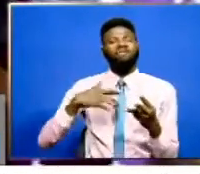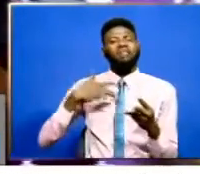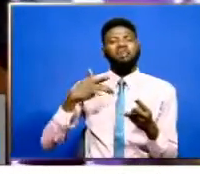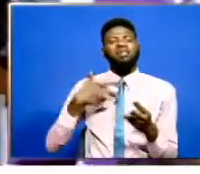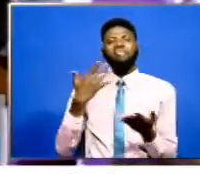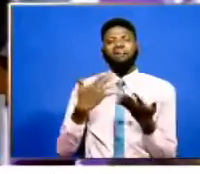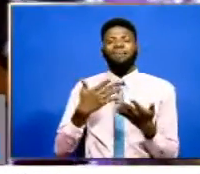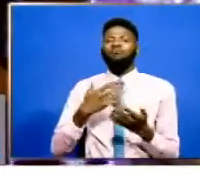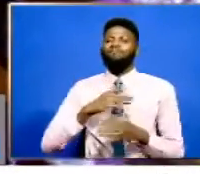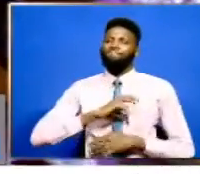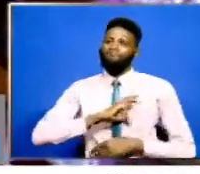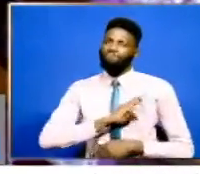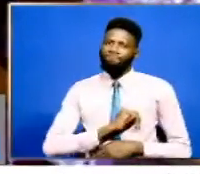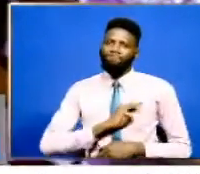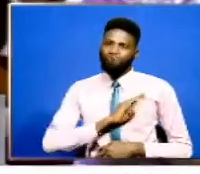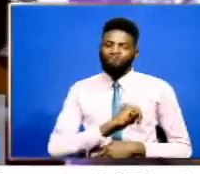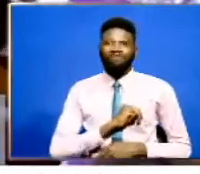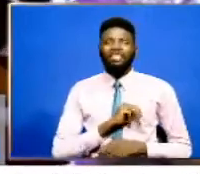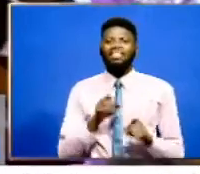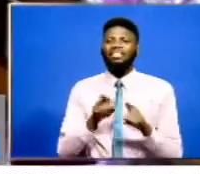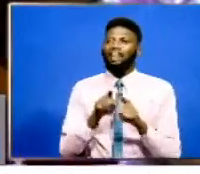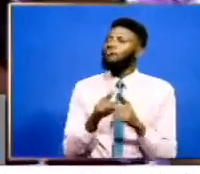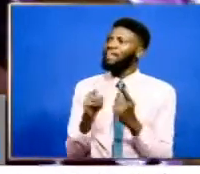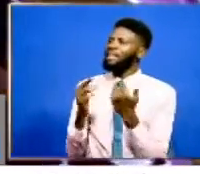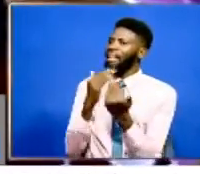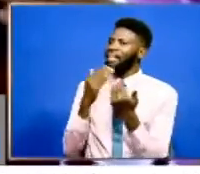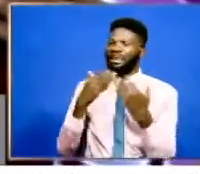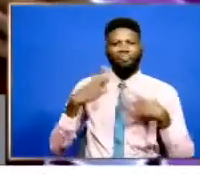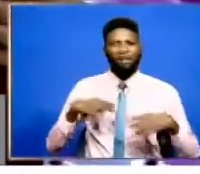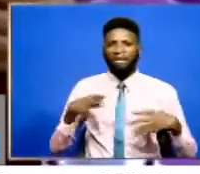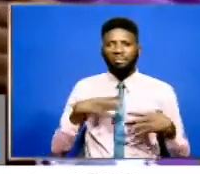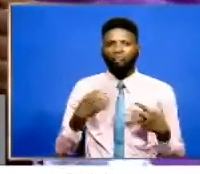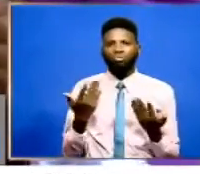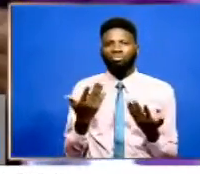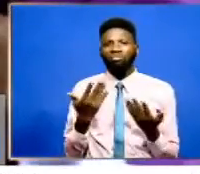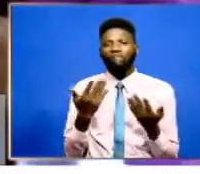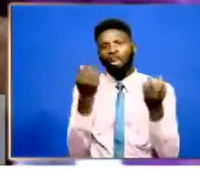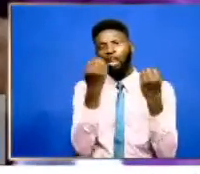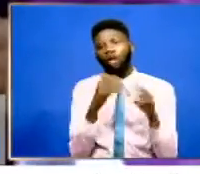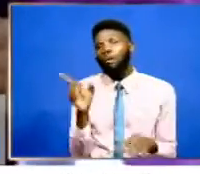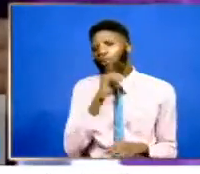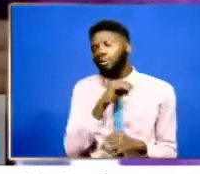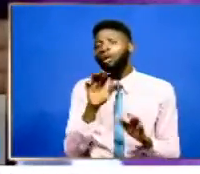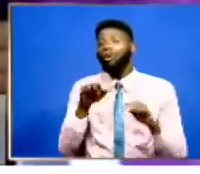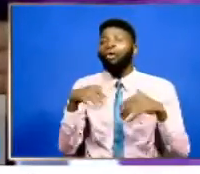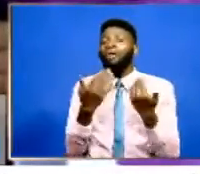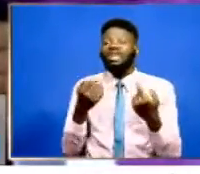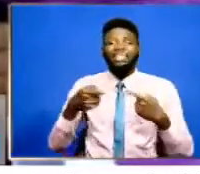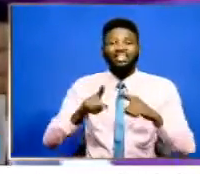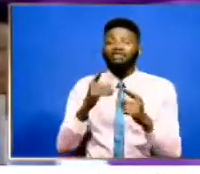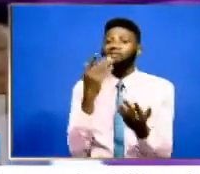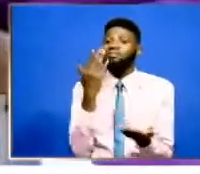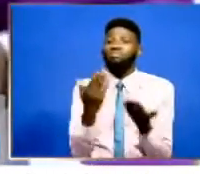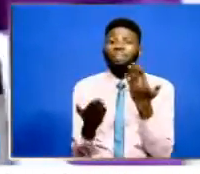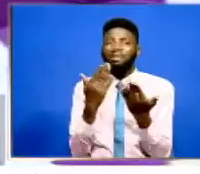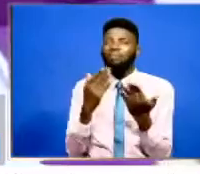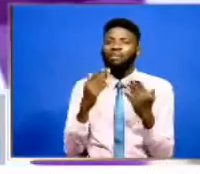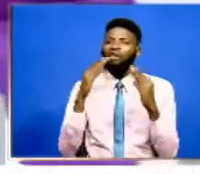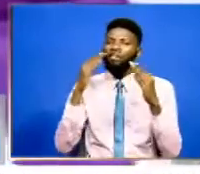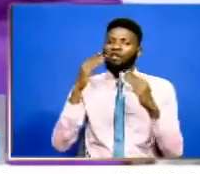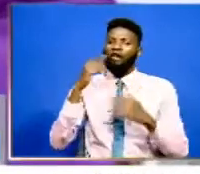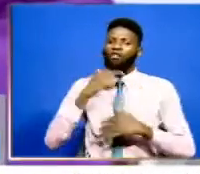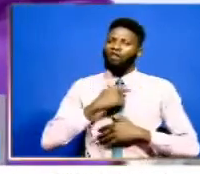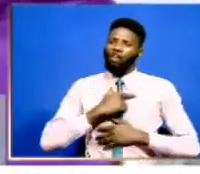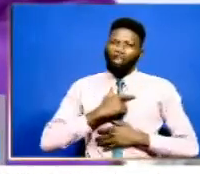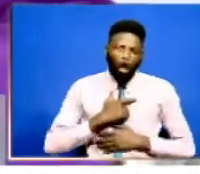mercy and being generous? Could you have lost the virtue of fidelity, be it in your